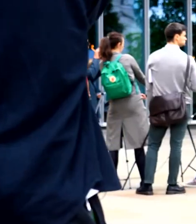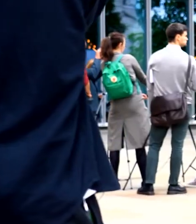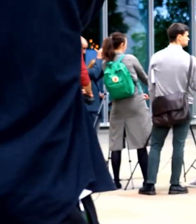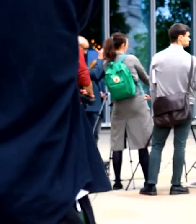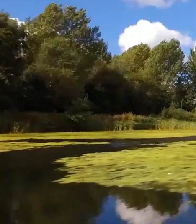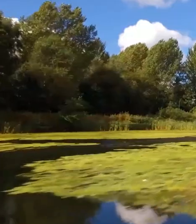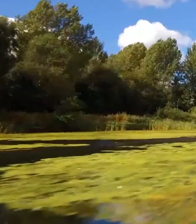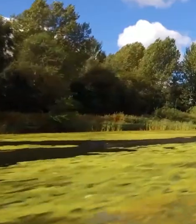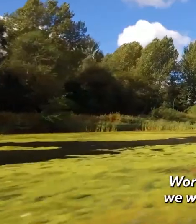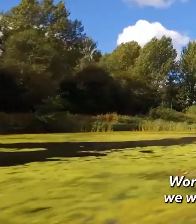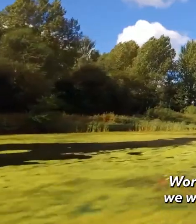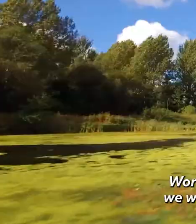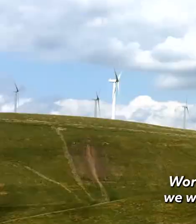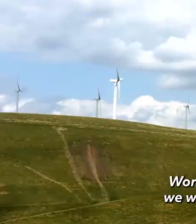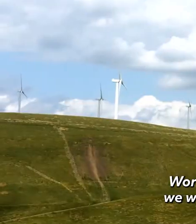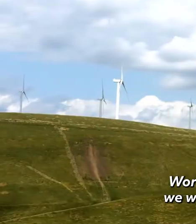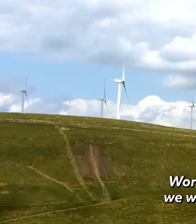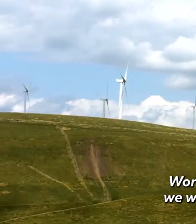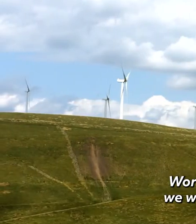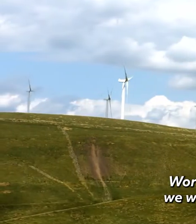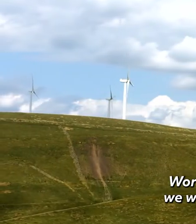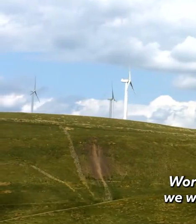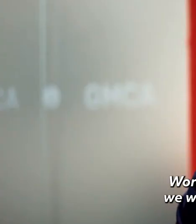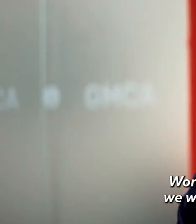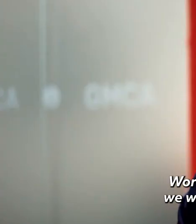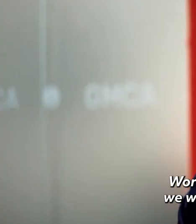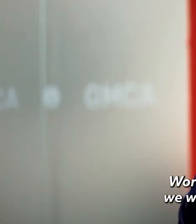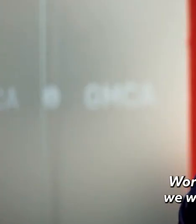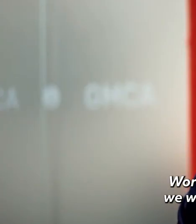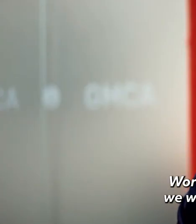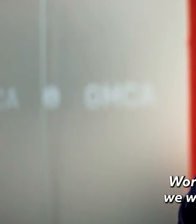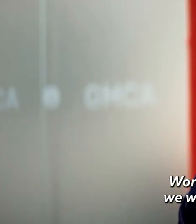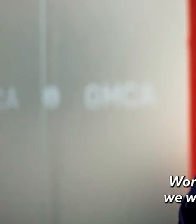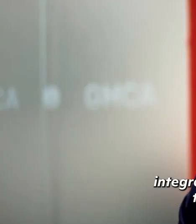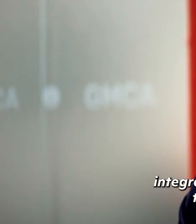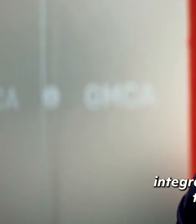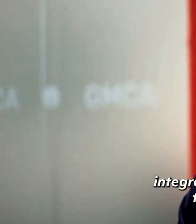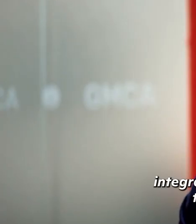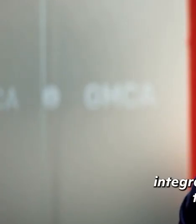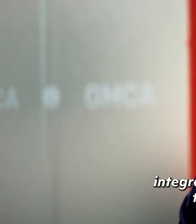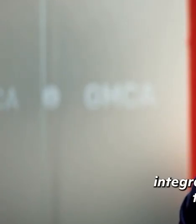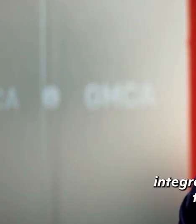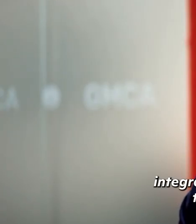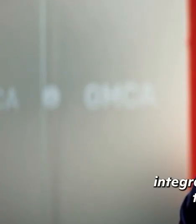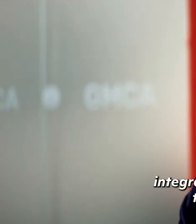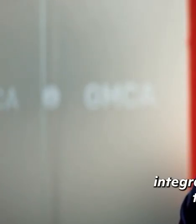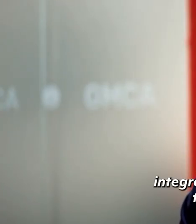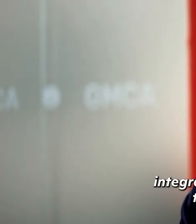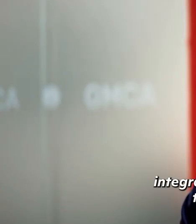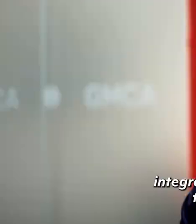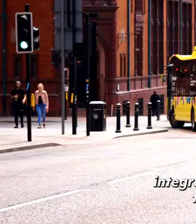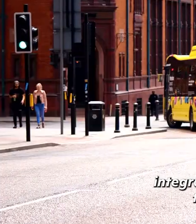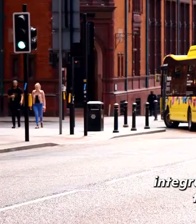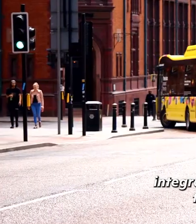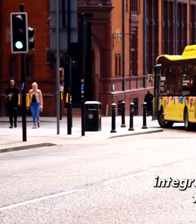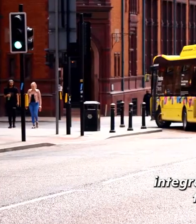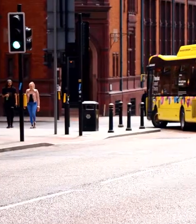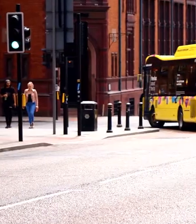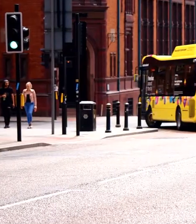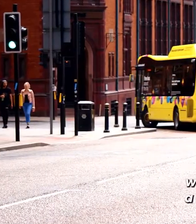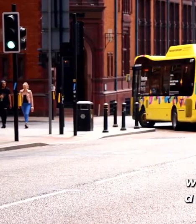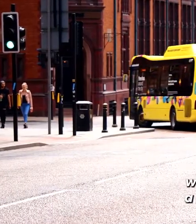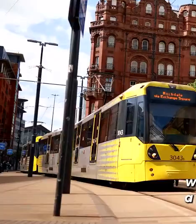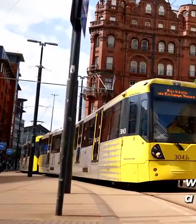follow. Working with the government, we want to bring a London-style integrated public transport system to Greater